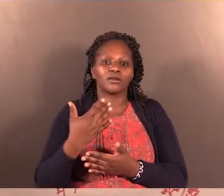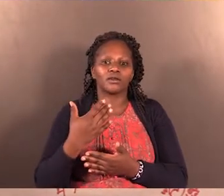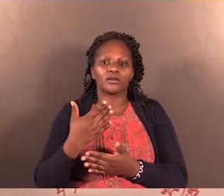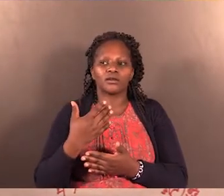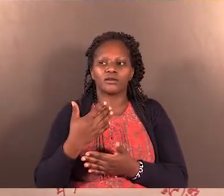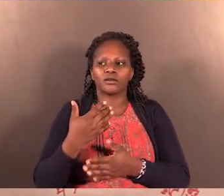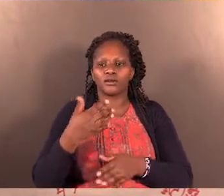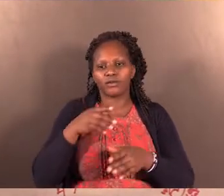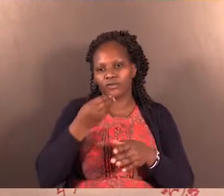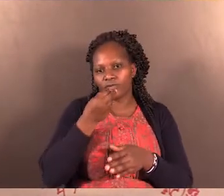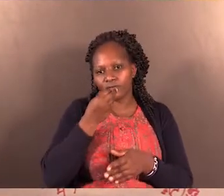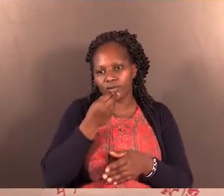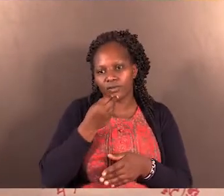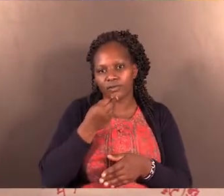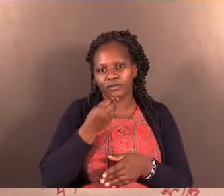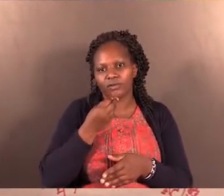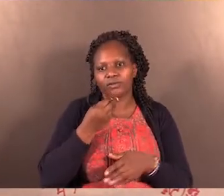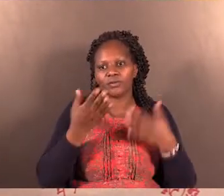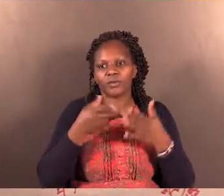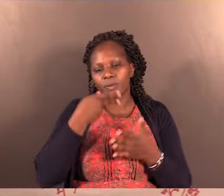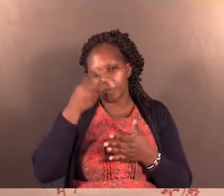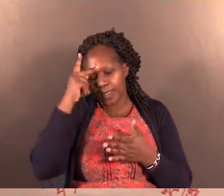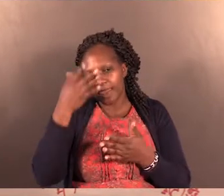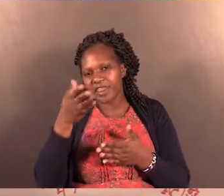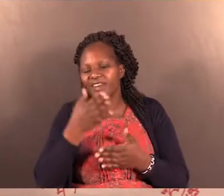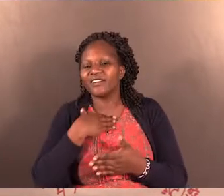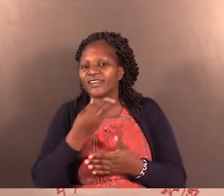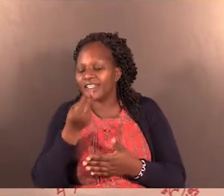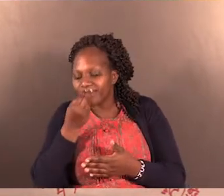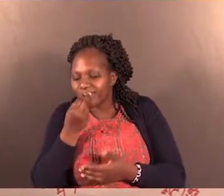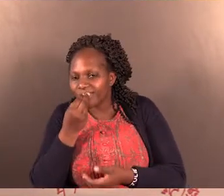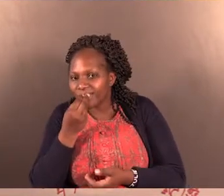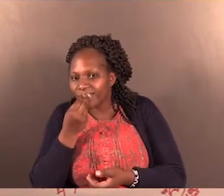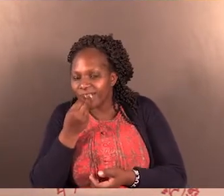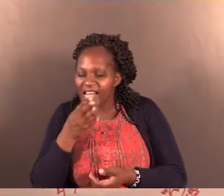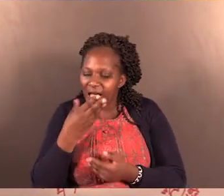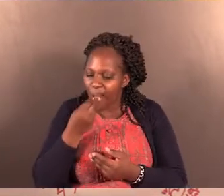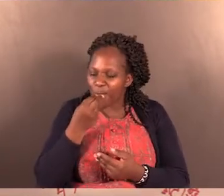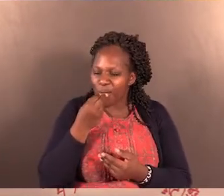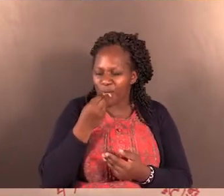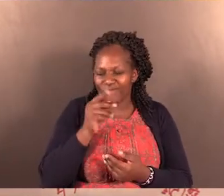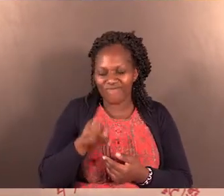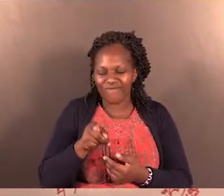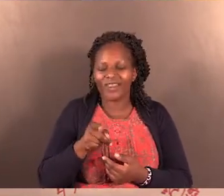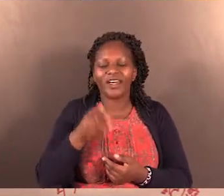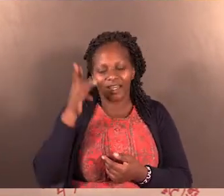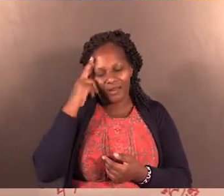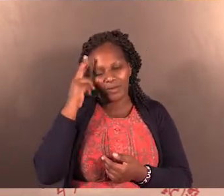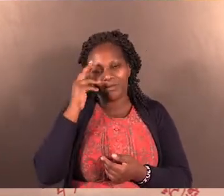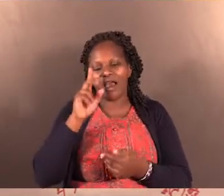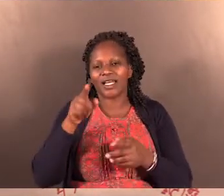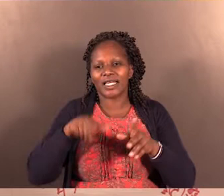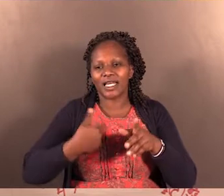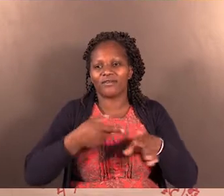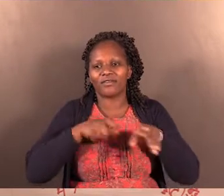nice junky foods, junk food. Maybe your parents are not there and you want to have a bite on those things. Always remember to